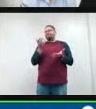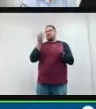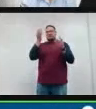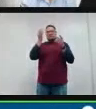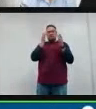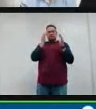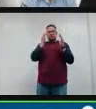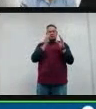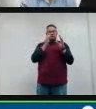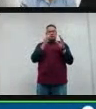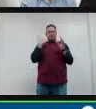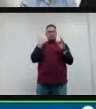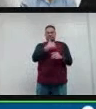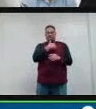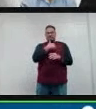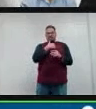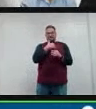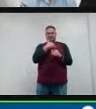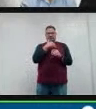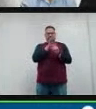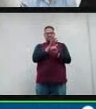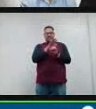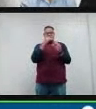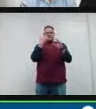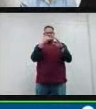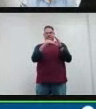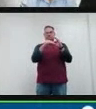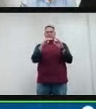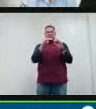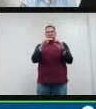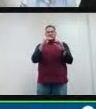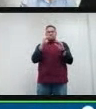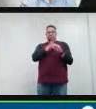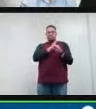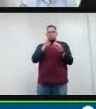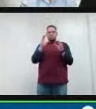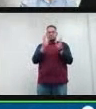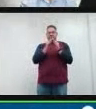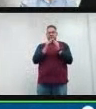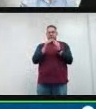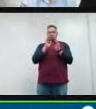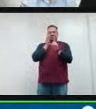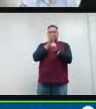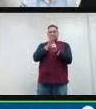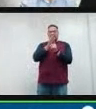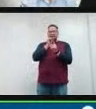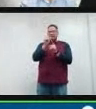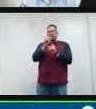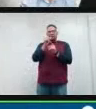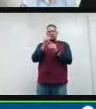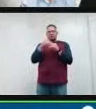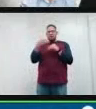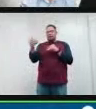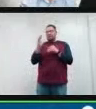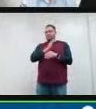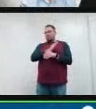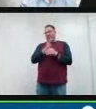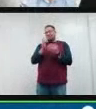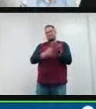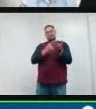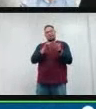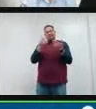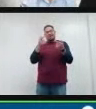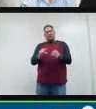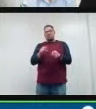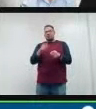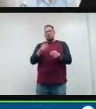individual member of the public, emails a board member directly and not the rest of the board, sometimes that happens, then you're